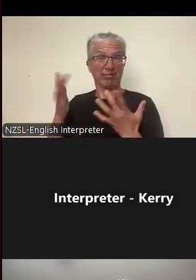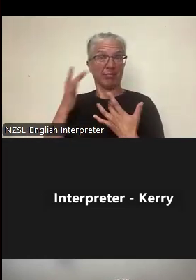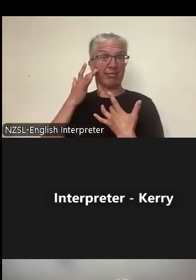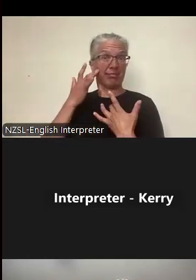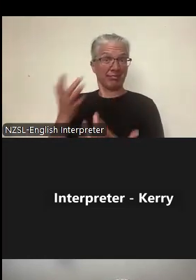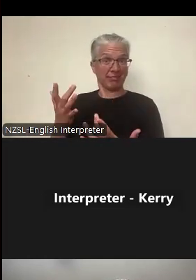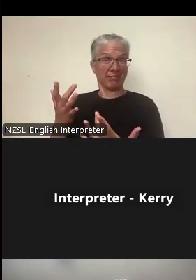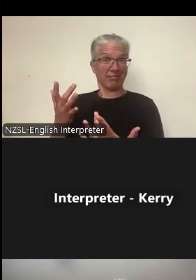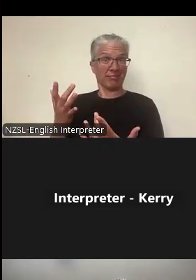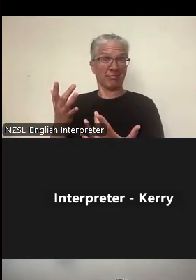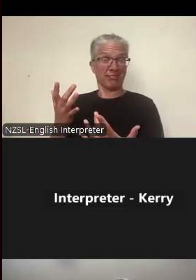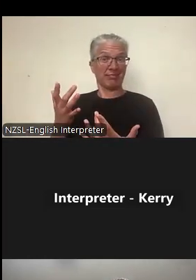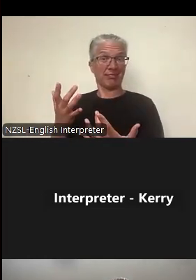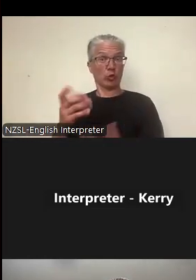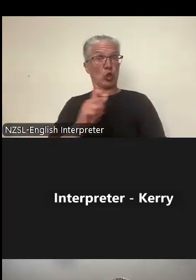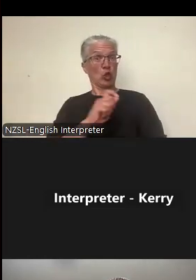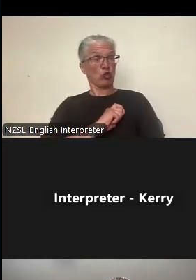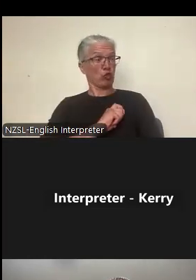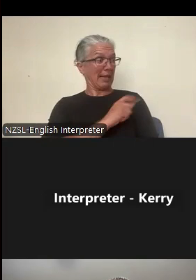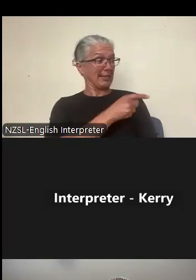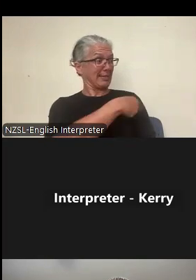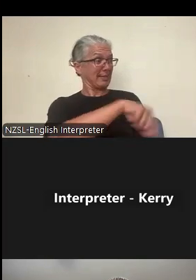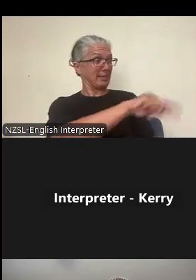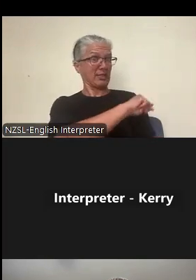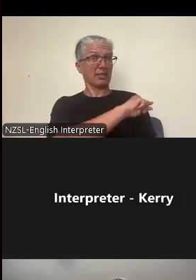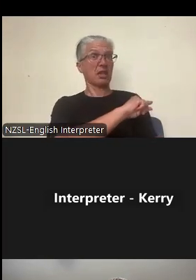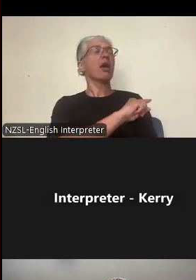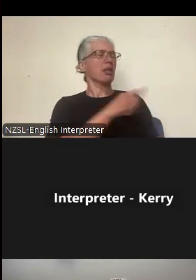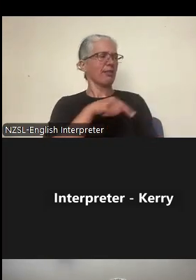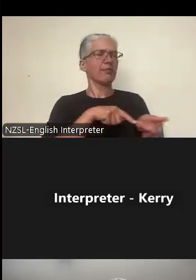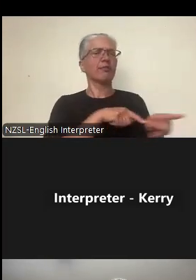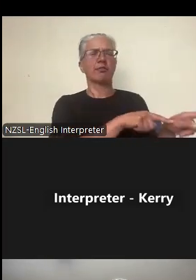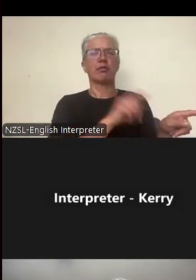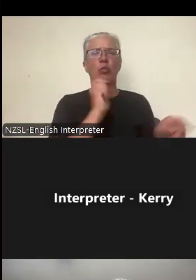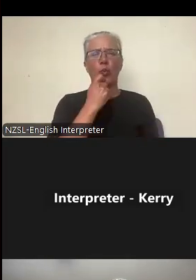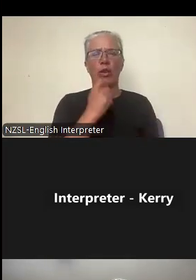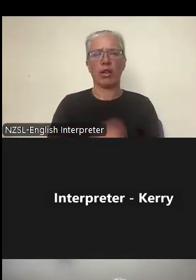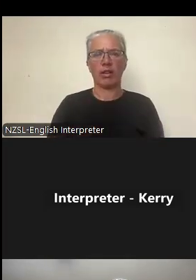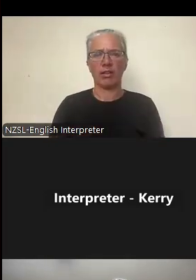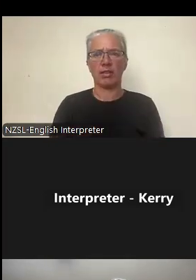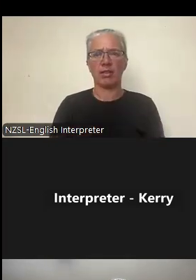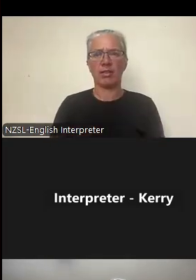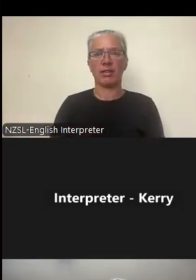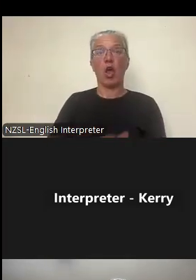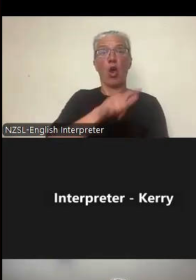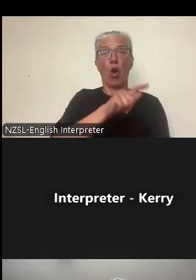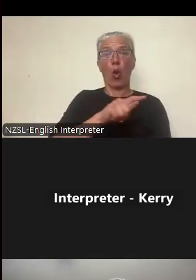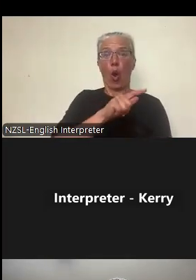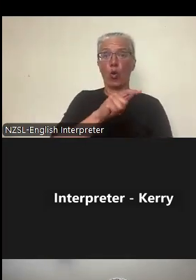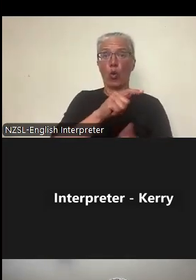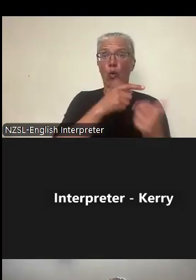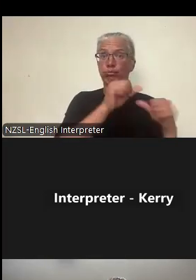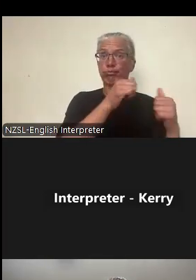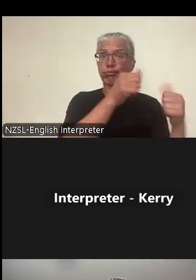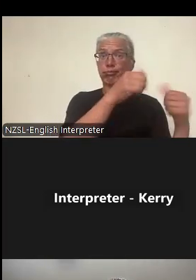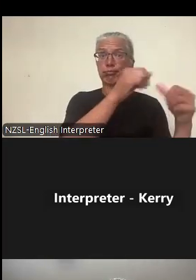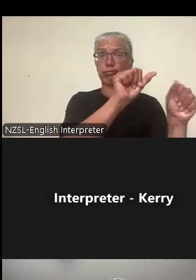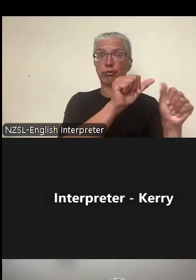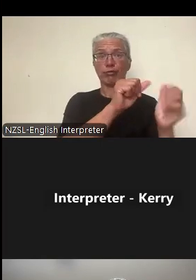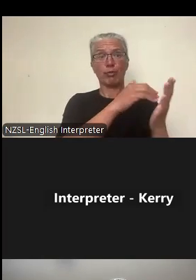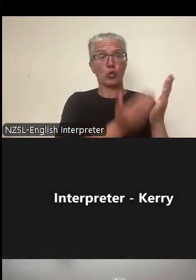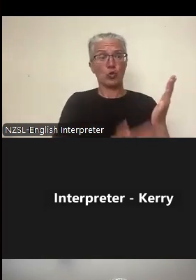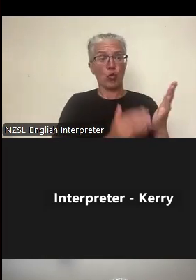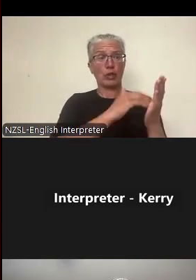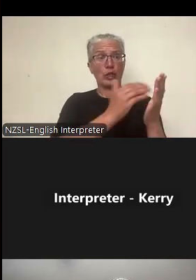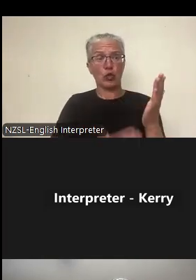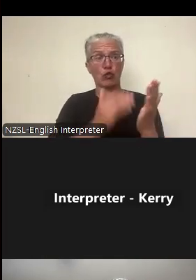colleagues that you trust in your own context. It's local success stories building credibility over